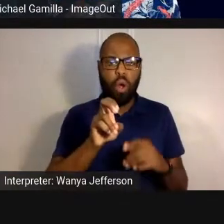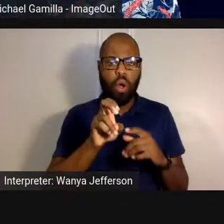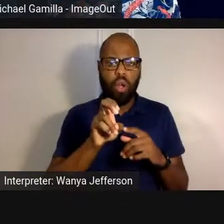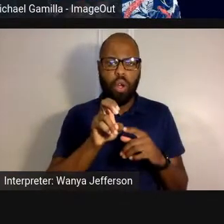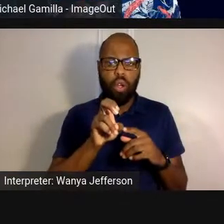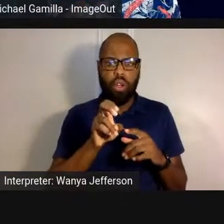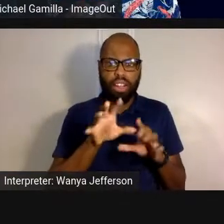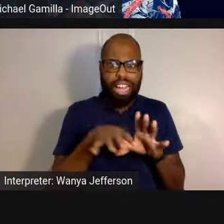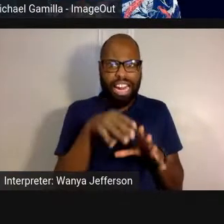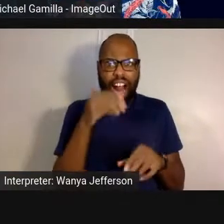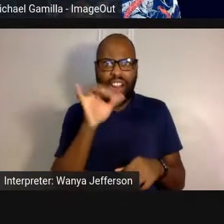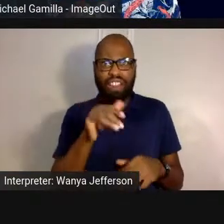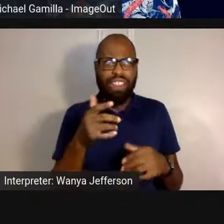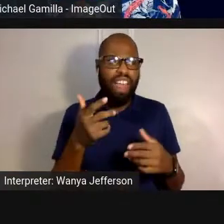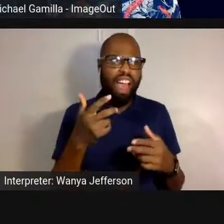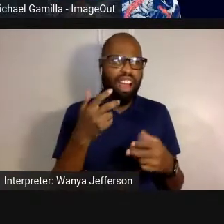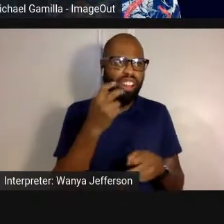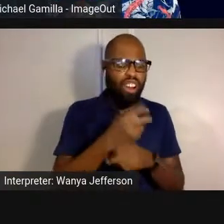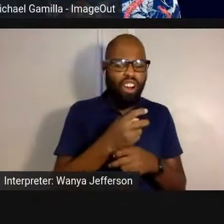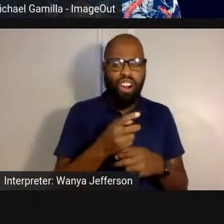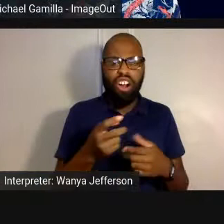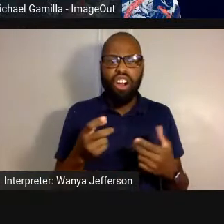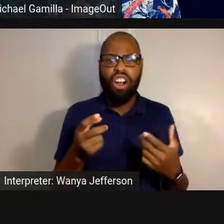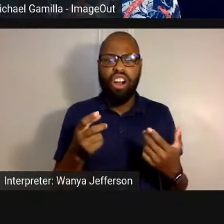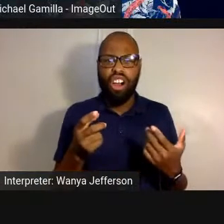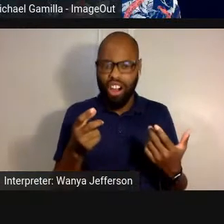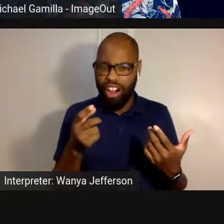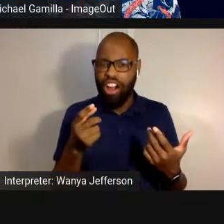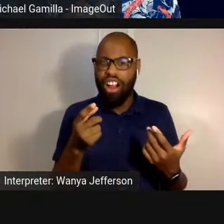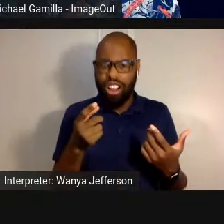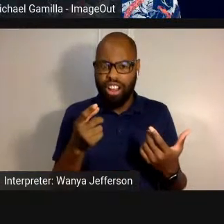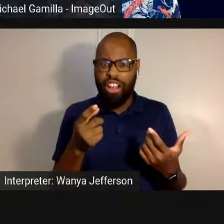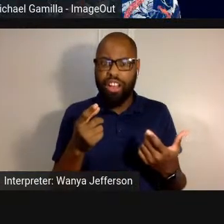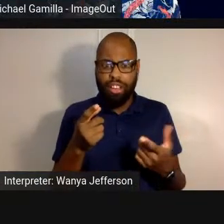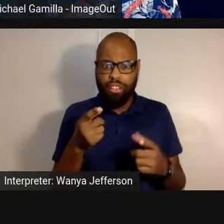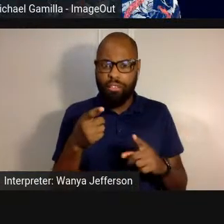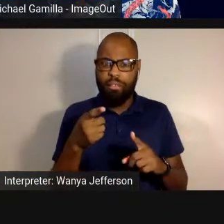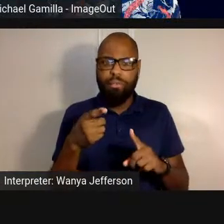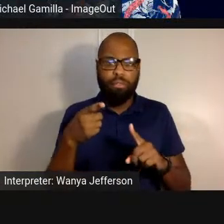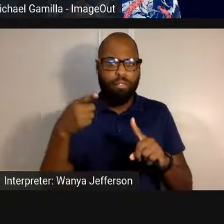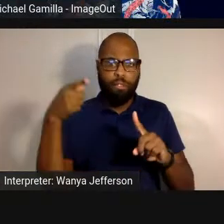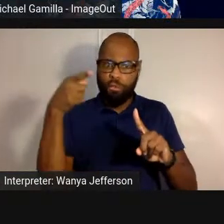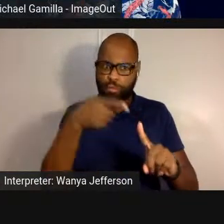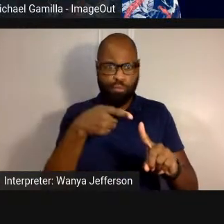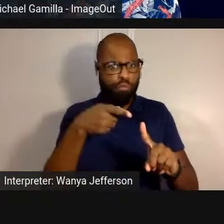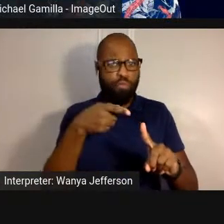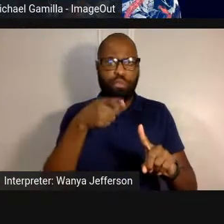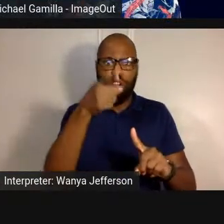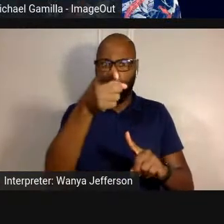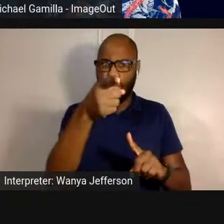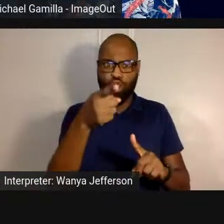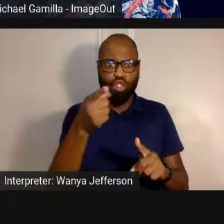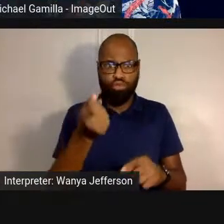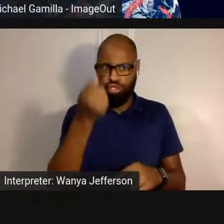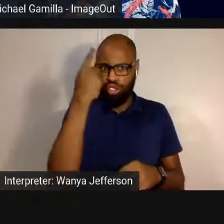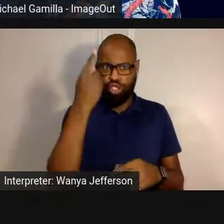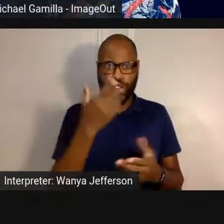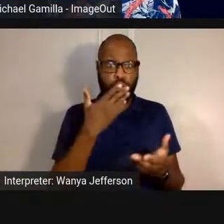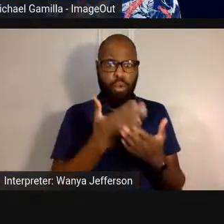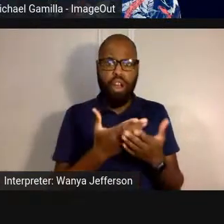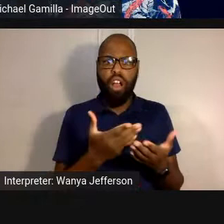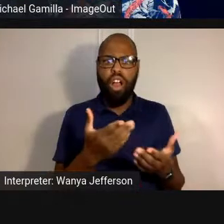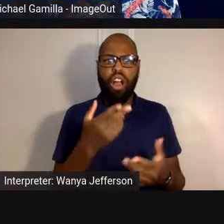I think, yeah, you read it really well, because it's about homophobia too. But I think